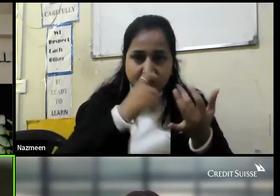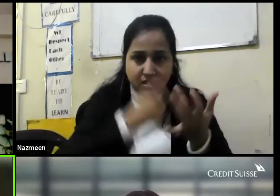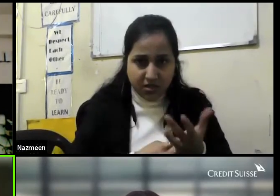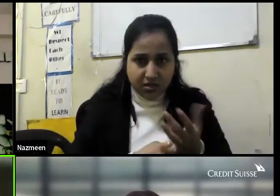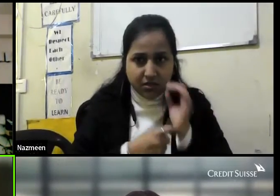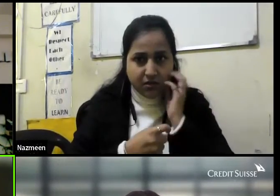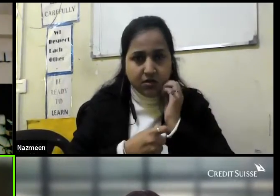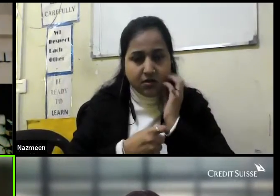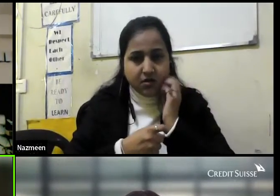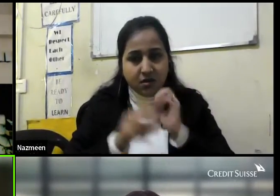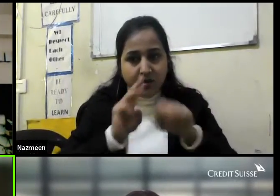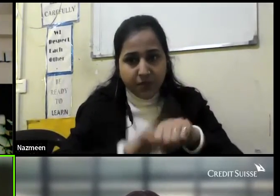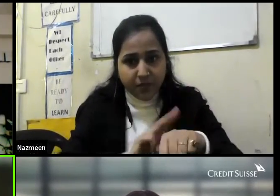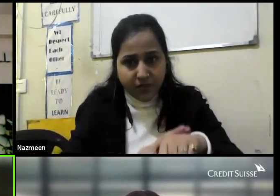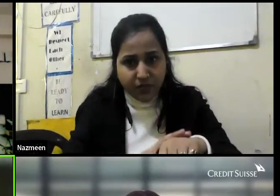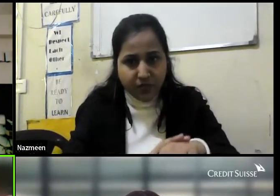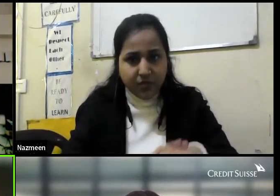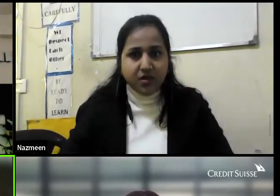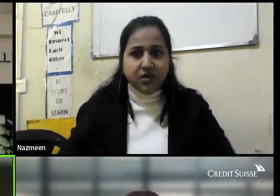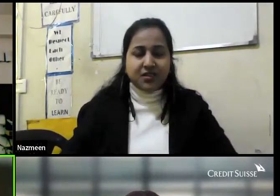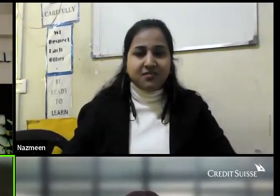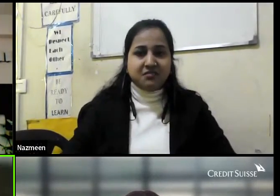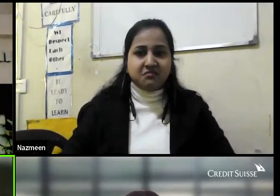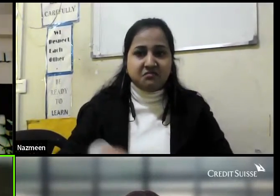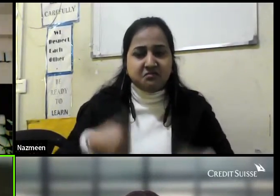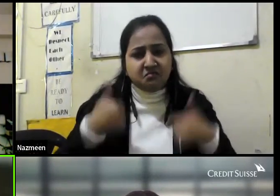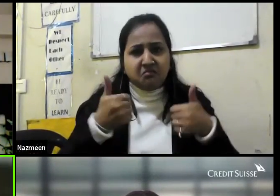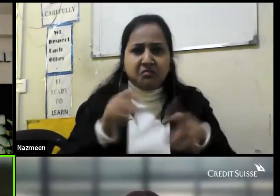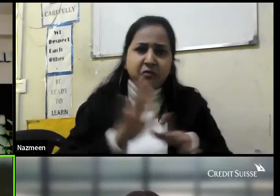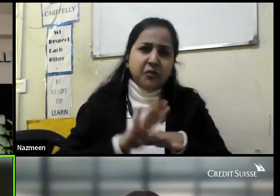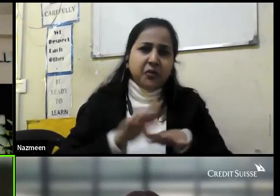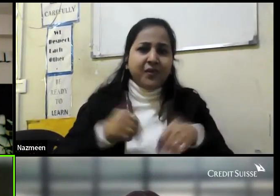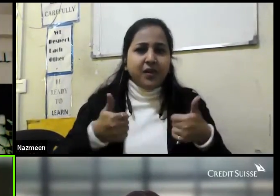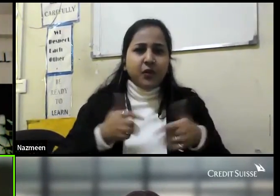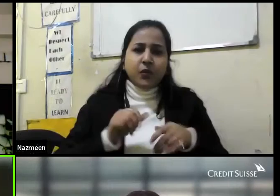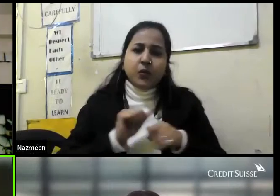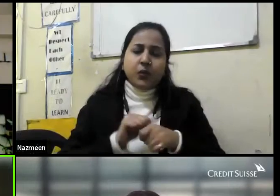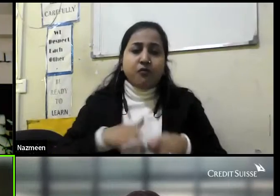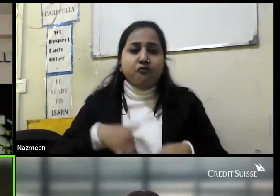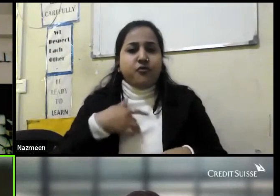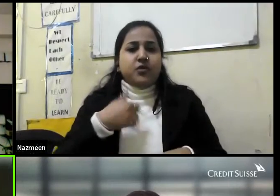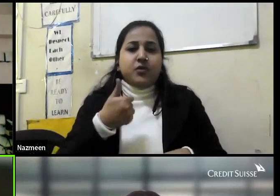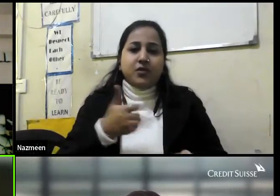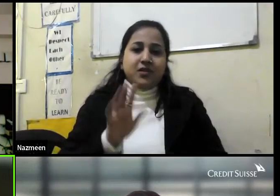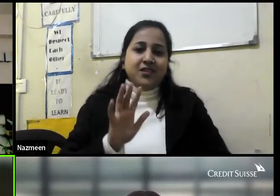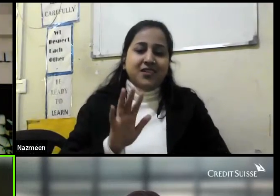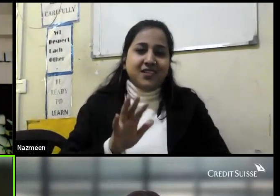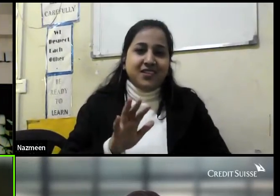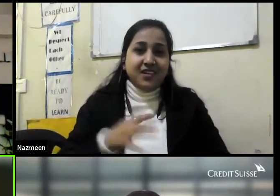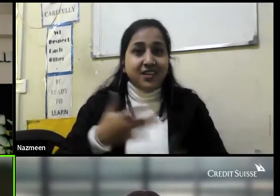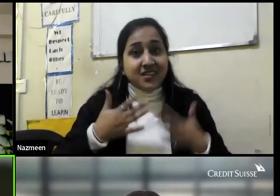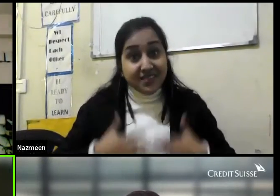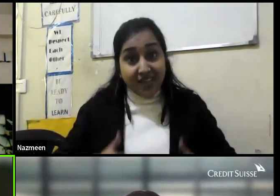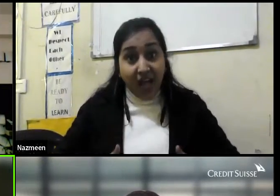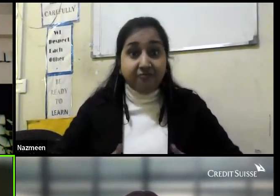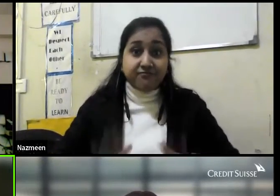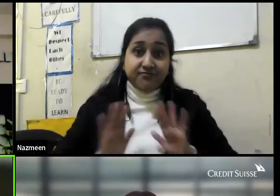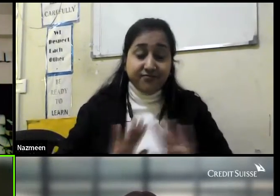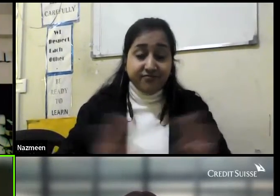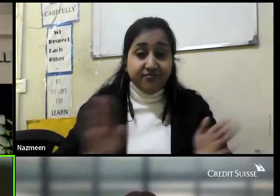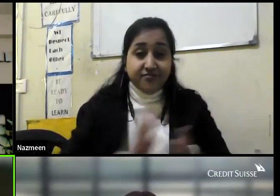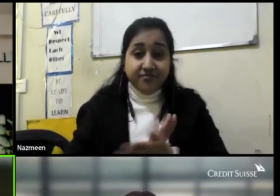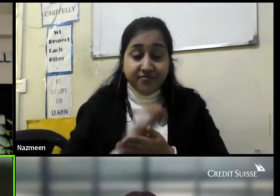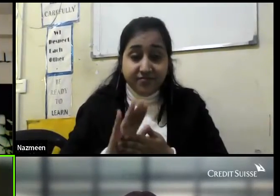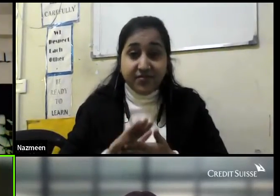agree. We don't just write the check and my job is done, I'll feel good. That is the hygiene. They give us an opportunity